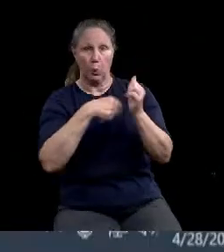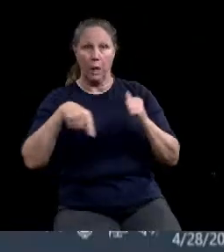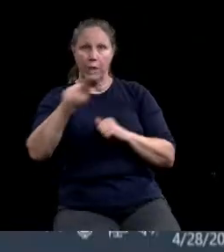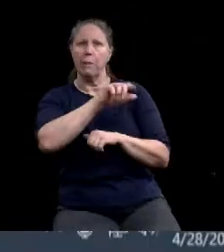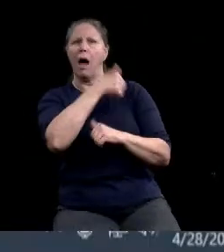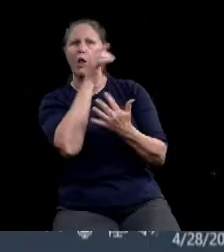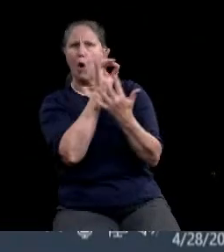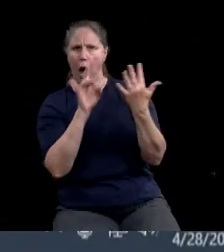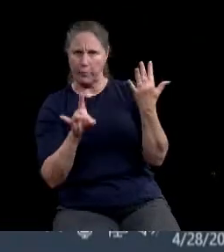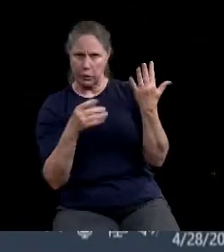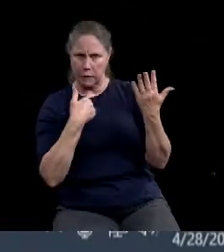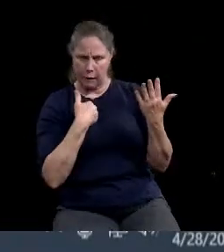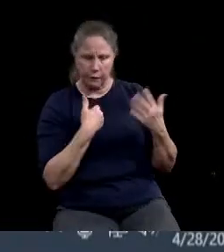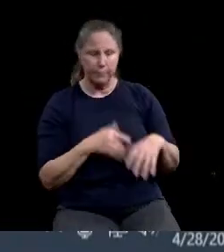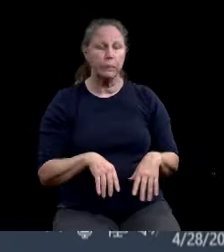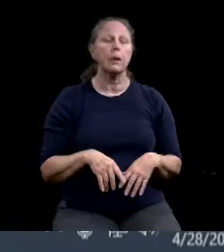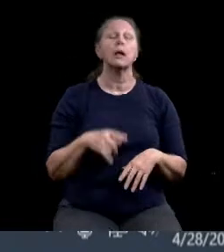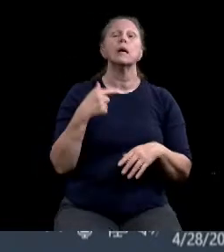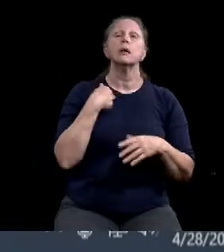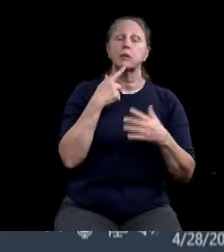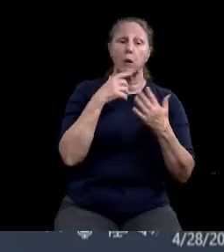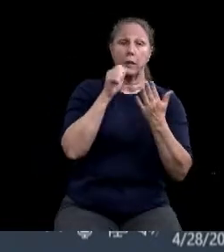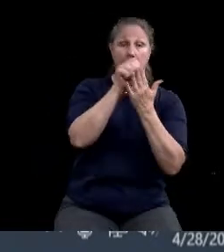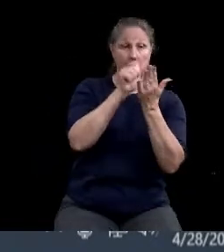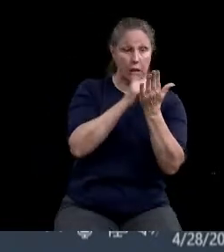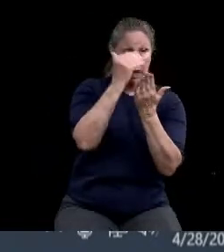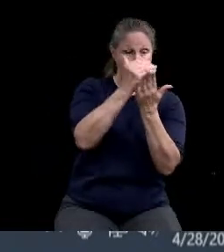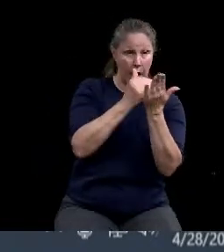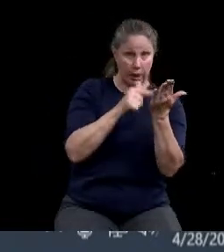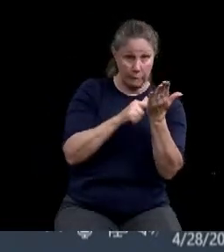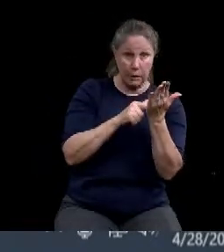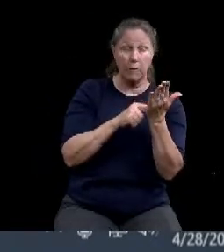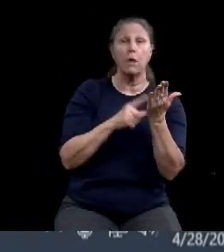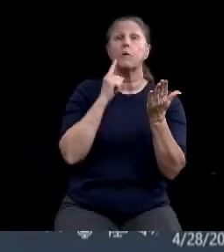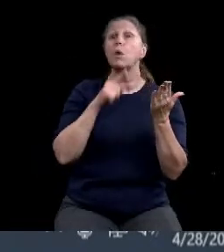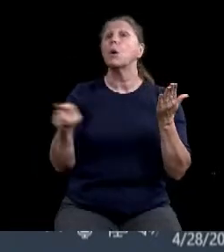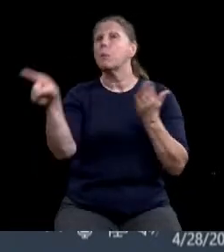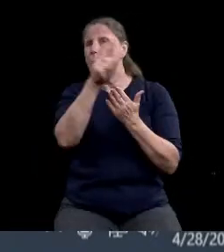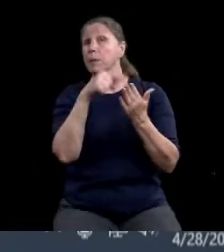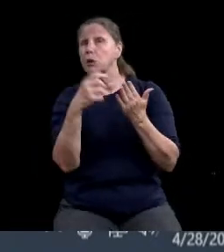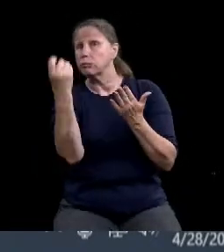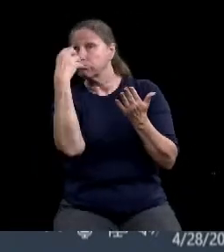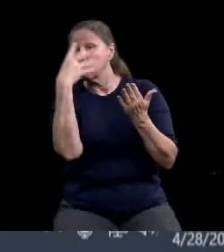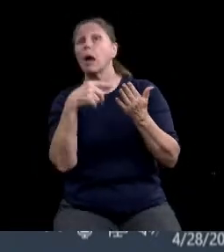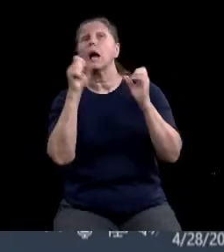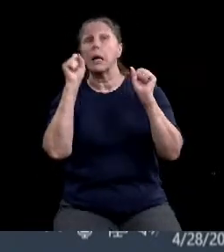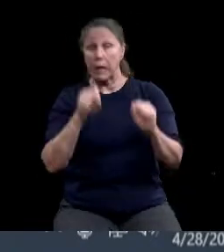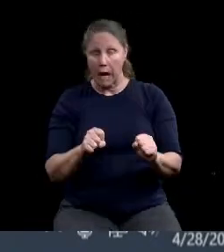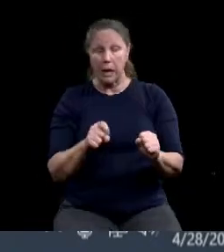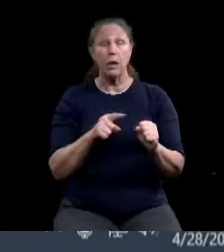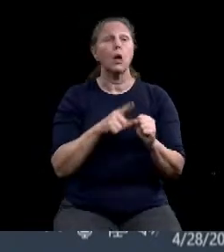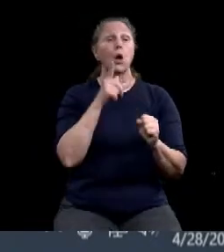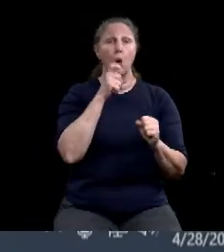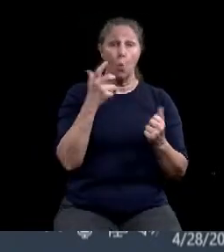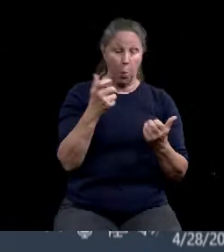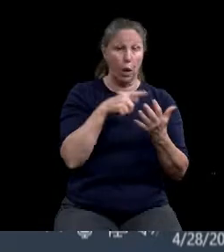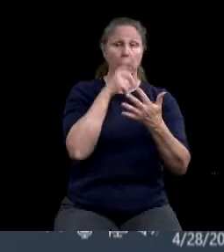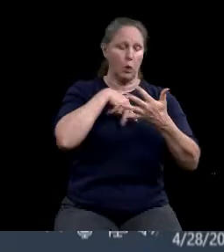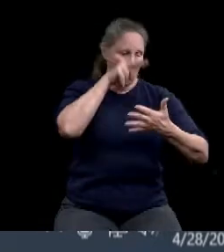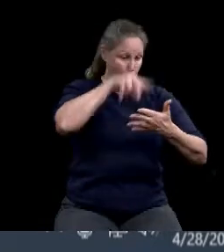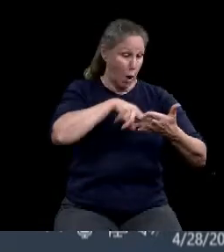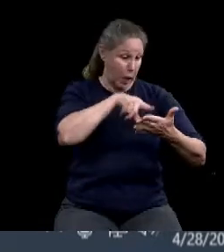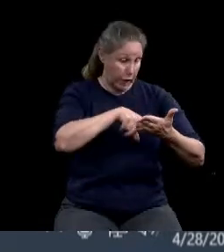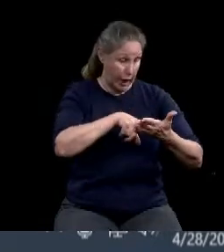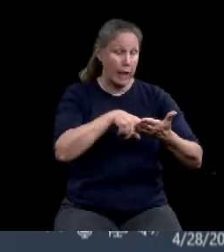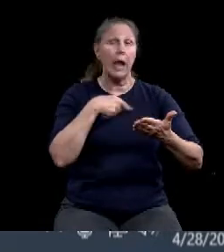an effort to allow for as much public input as possible, those who wish to submit their written comments on a listed agenda item were asked to submit